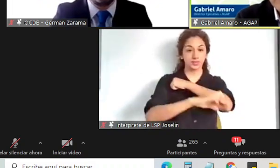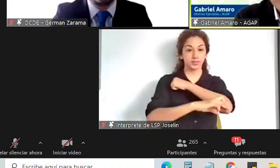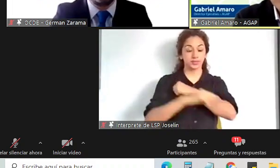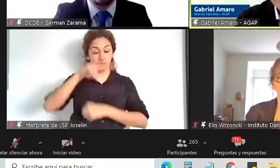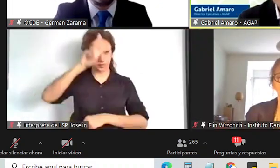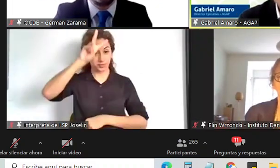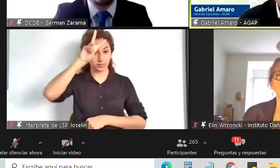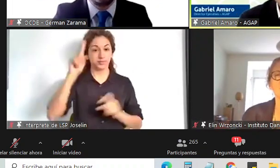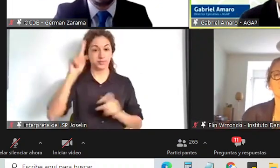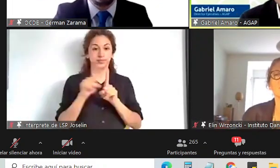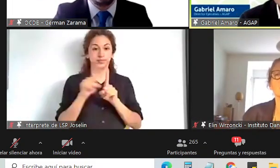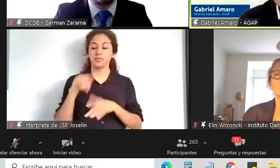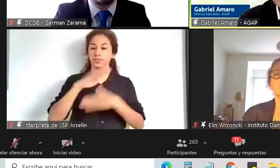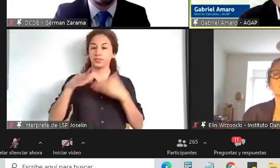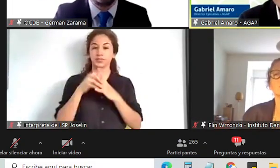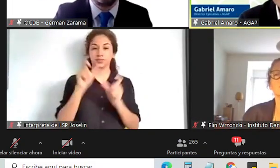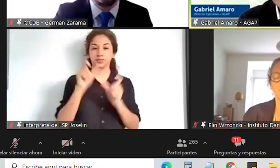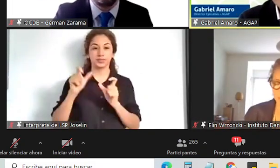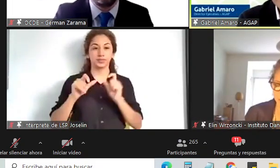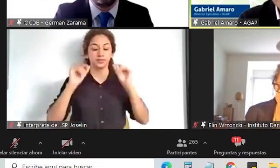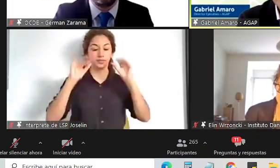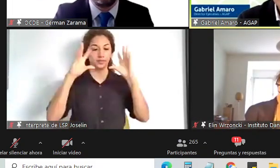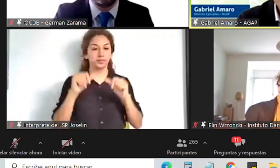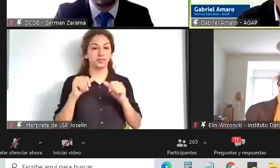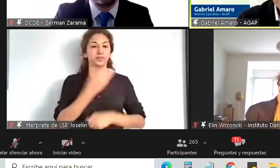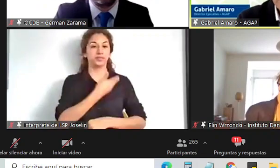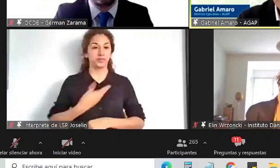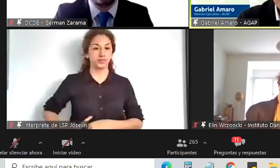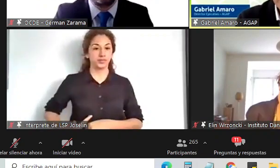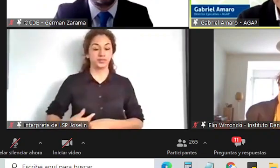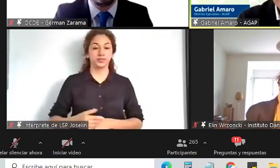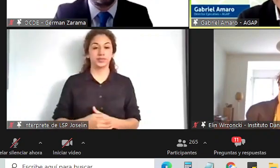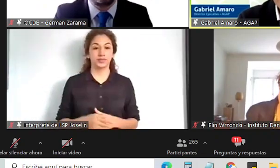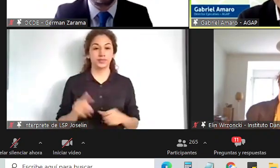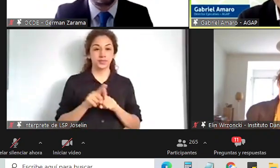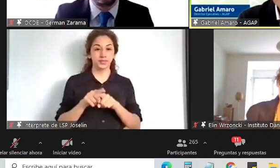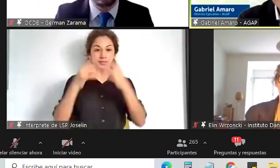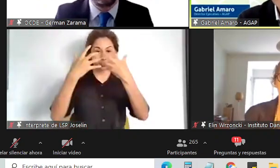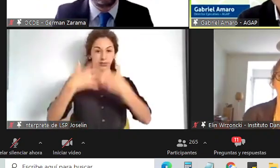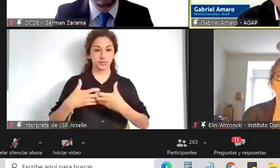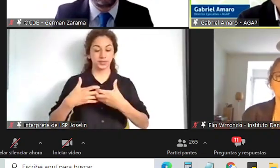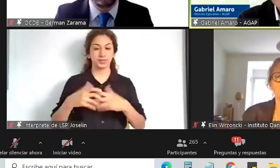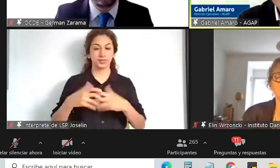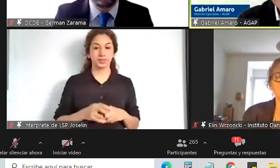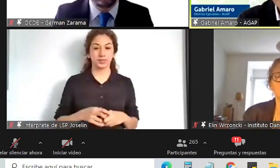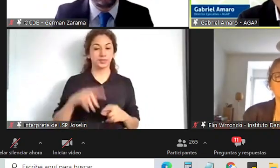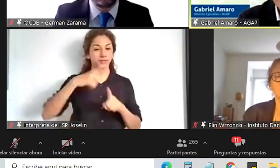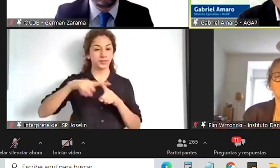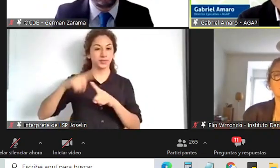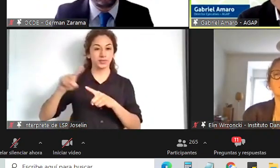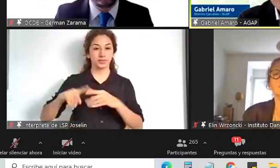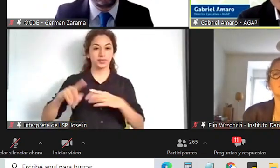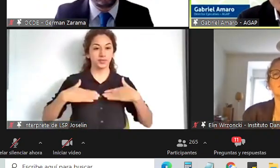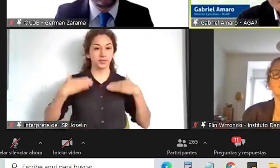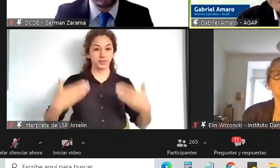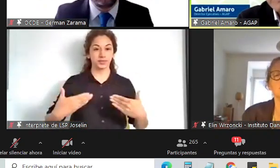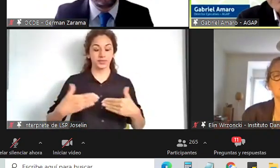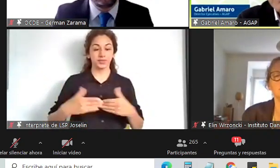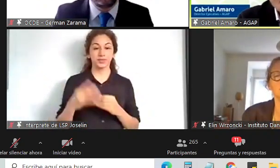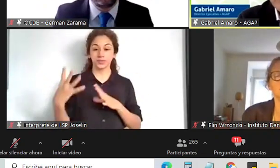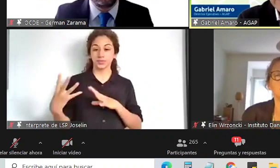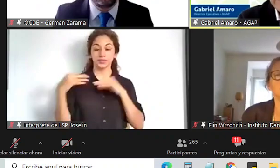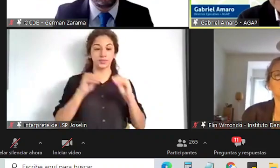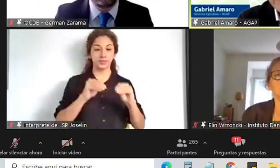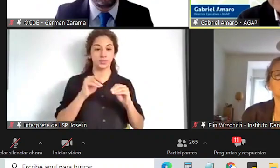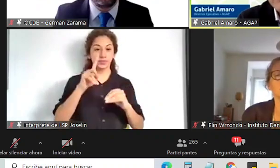effort that the country and all the u.s stakeholders have made and civil society government and guilds and